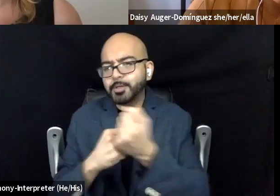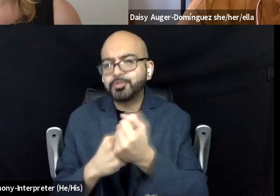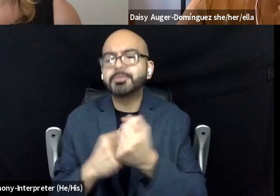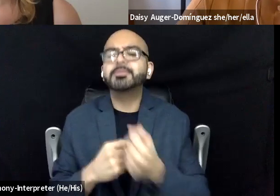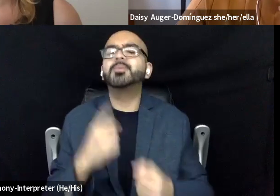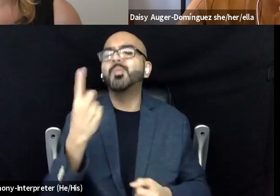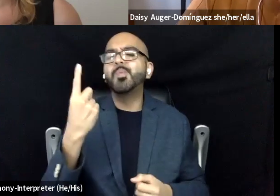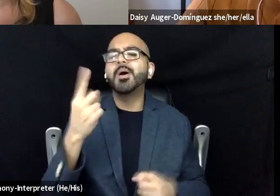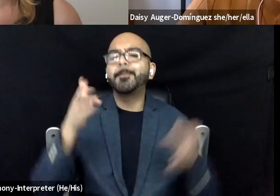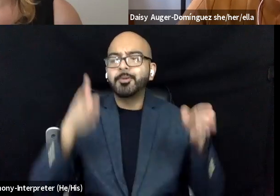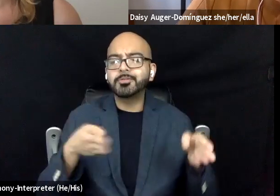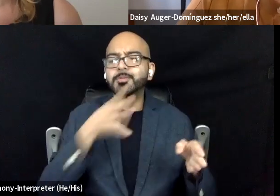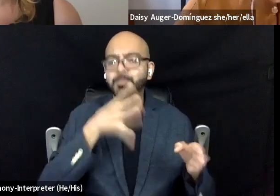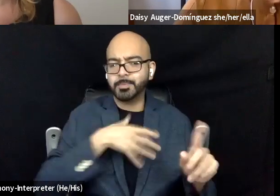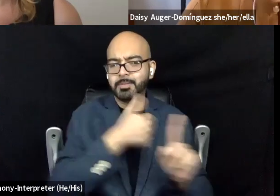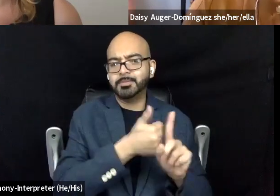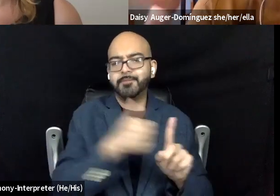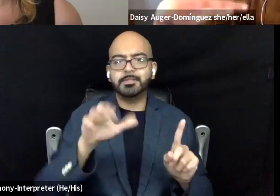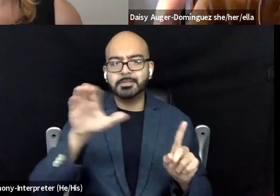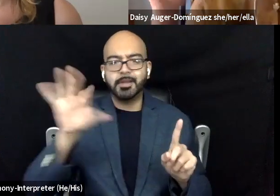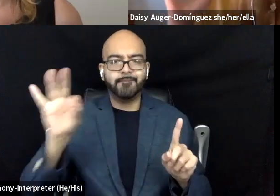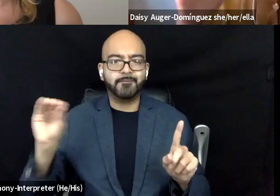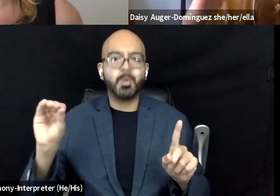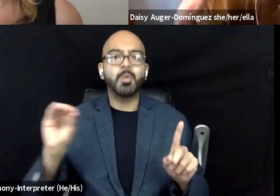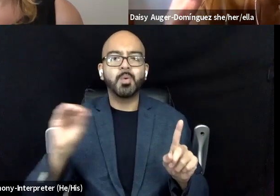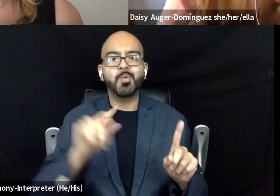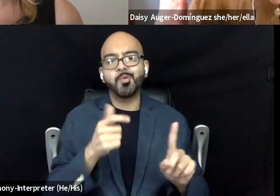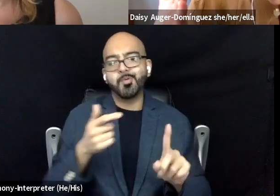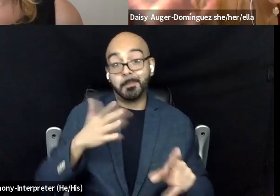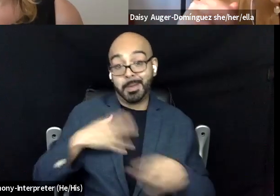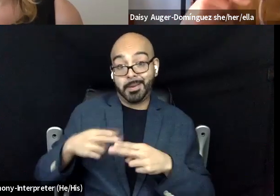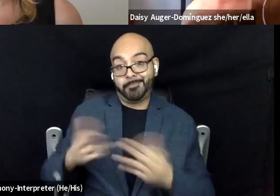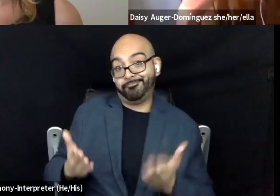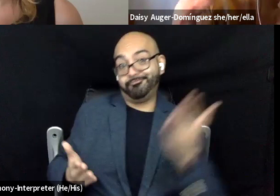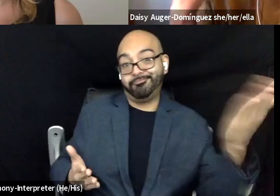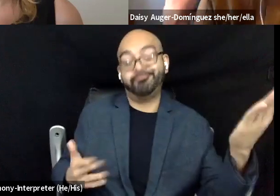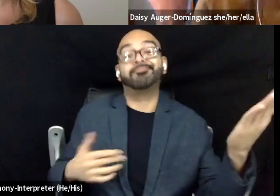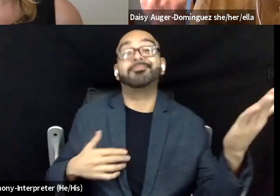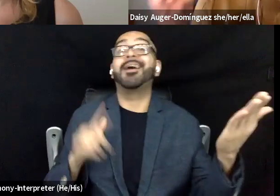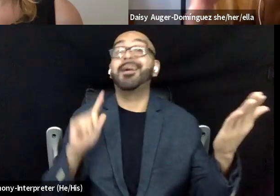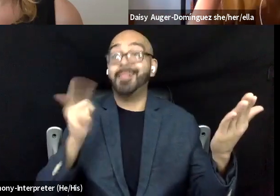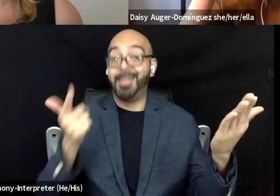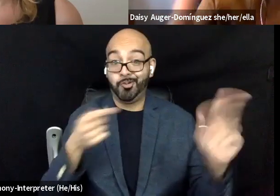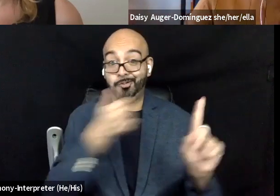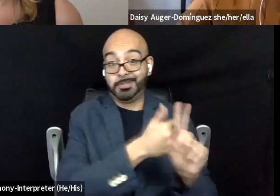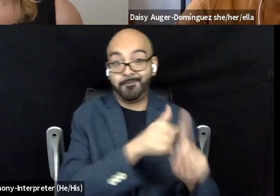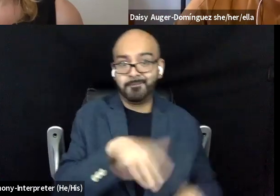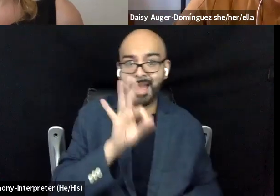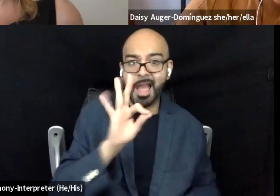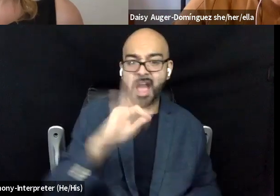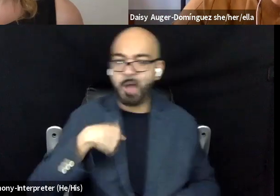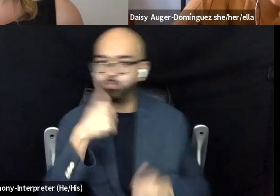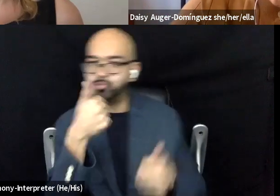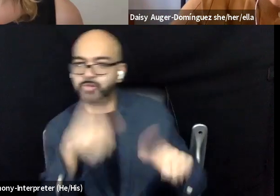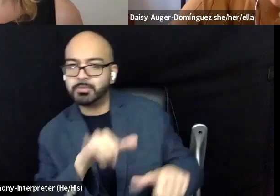hat. And when she found out that I was sort of, you know, I didn't reject it, but that I was sort of questioning, you know, something